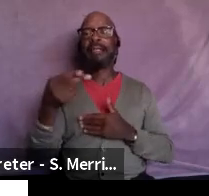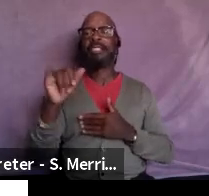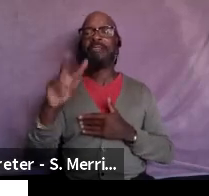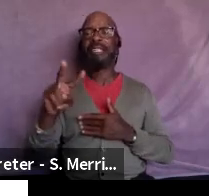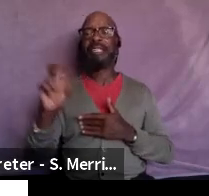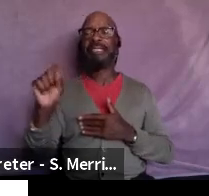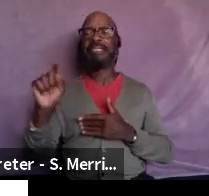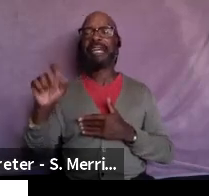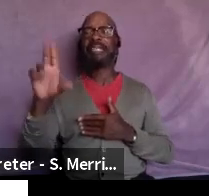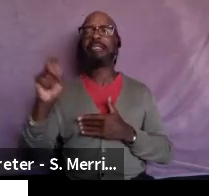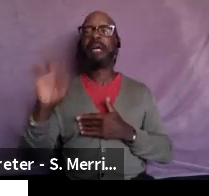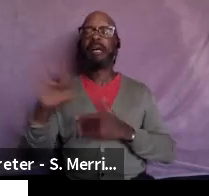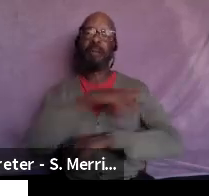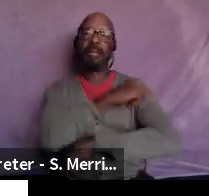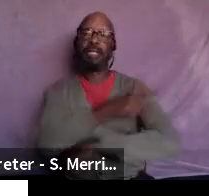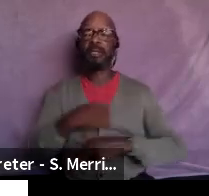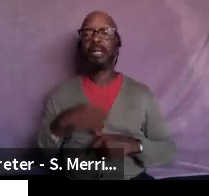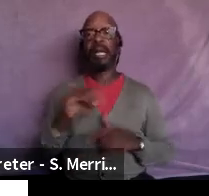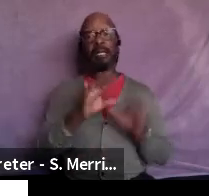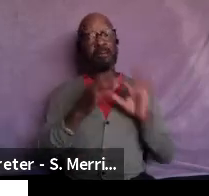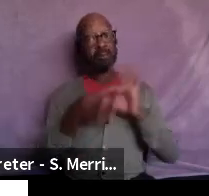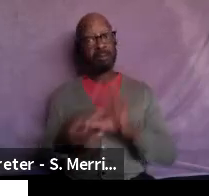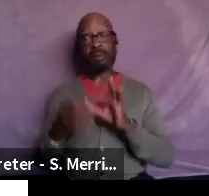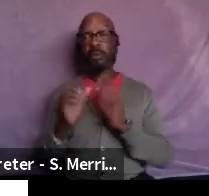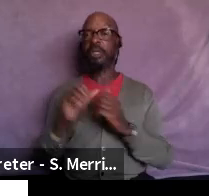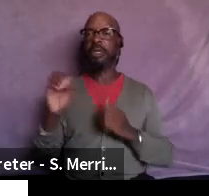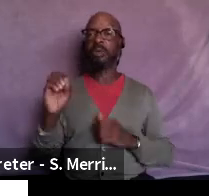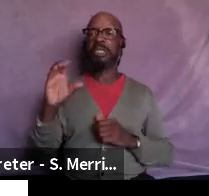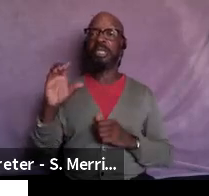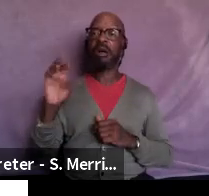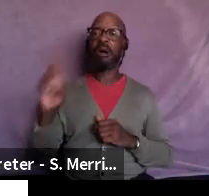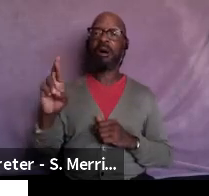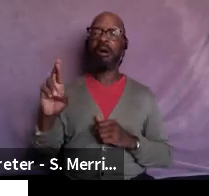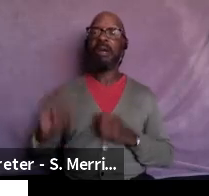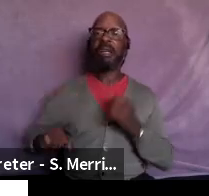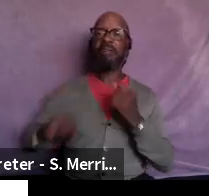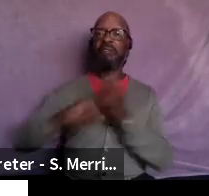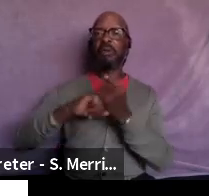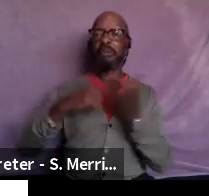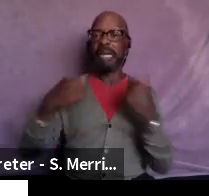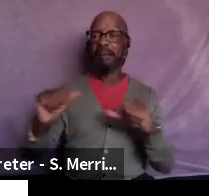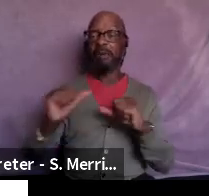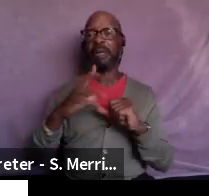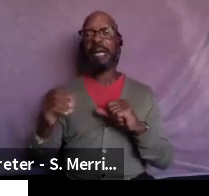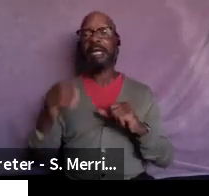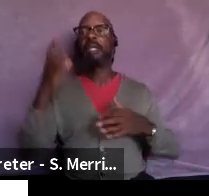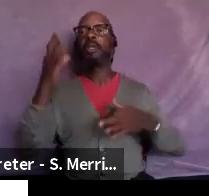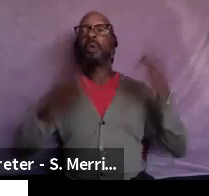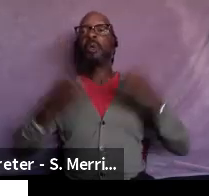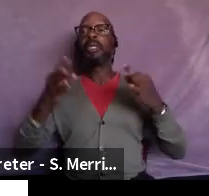in accord with OCR's enforcement efforts, and particularly where the court states the requirement of